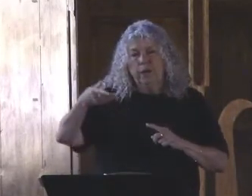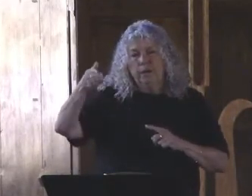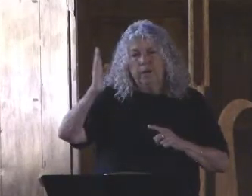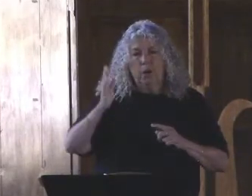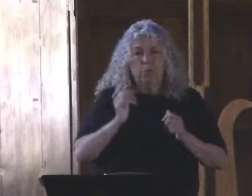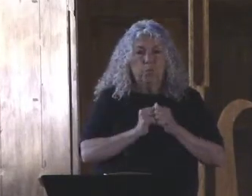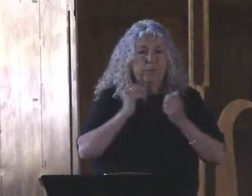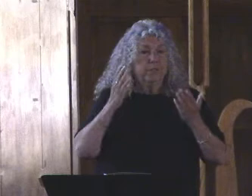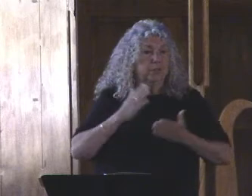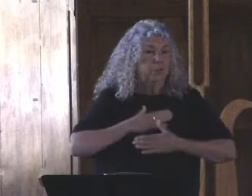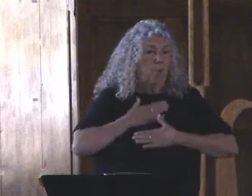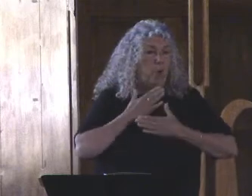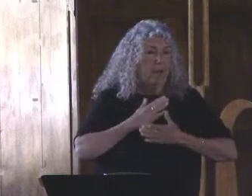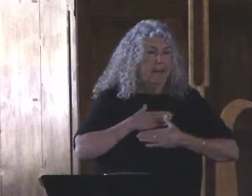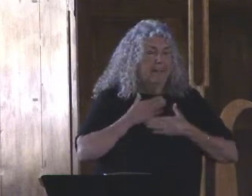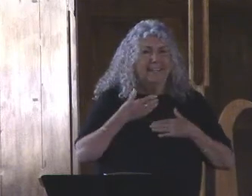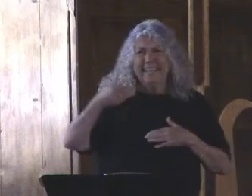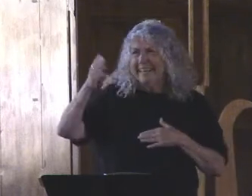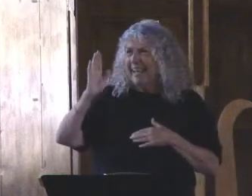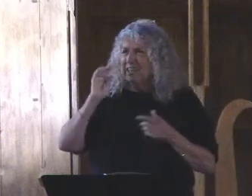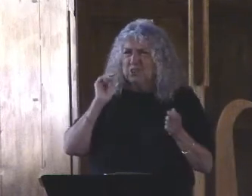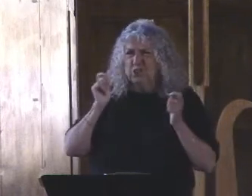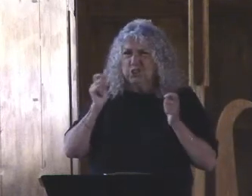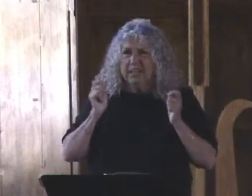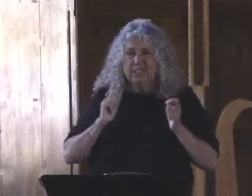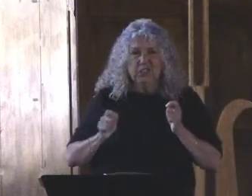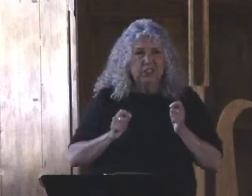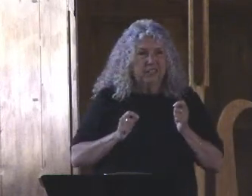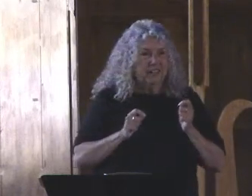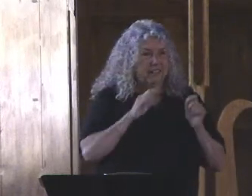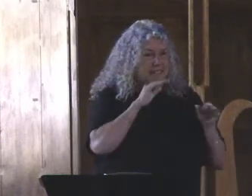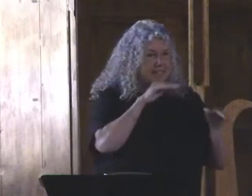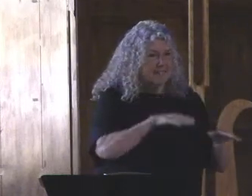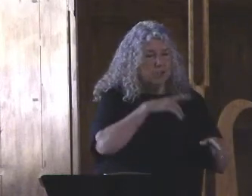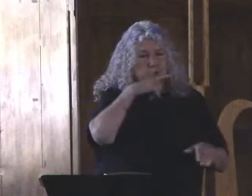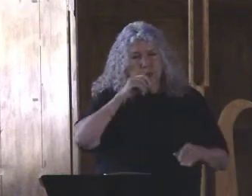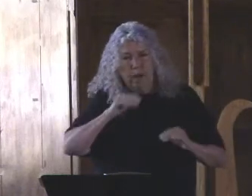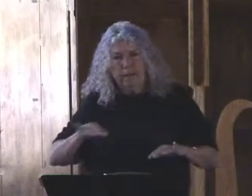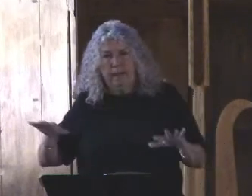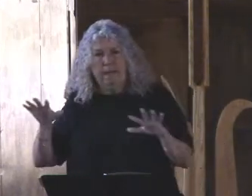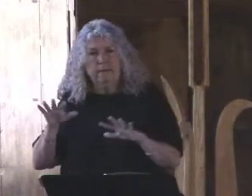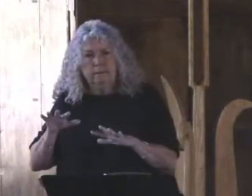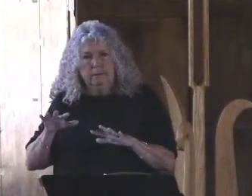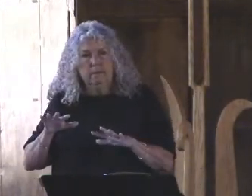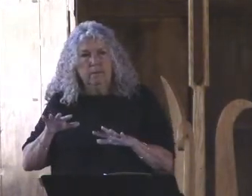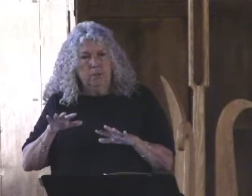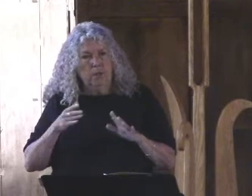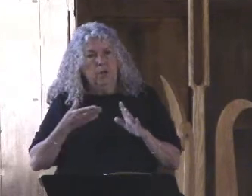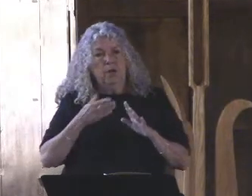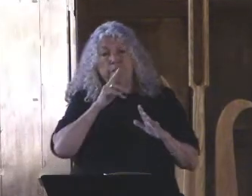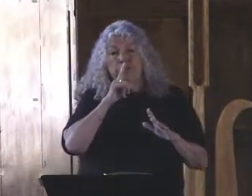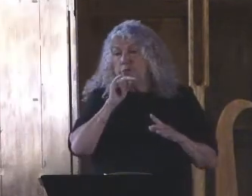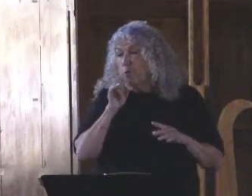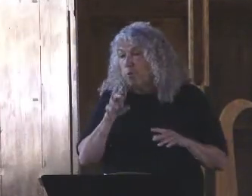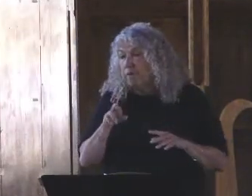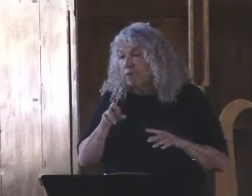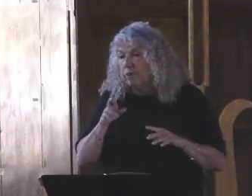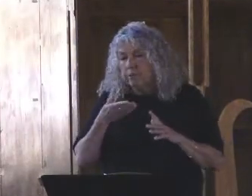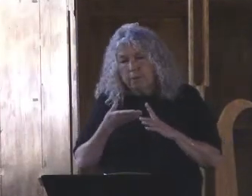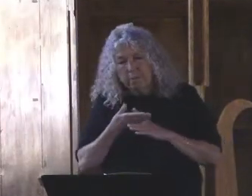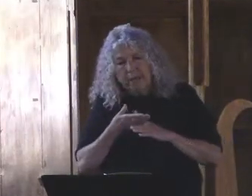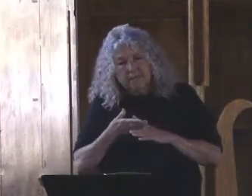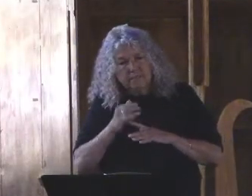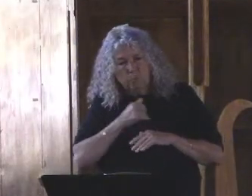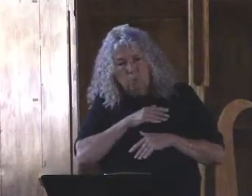joy. God has changed the sea into dry land. Through the river they passed